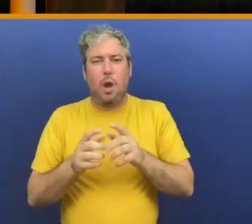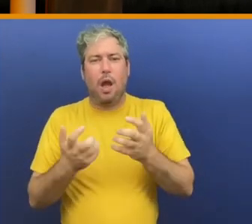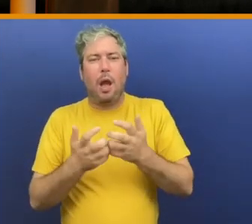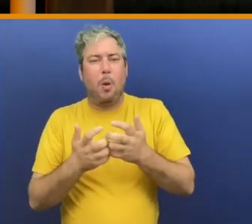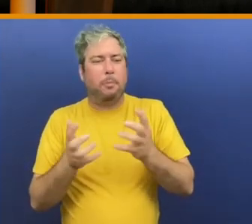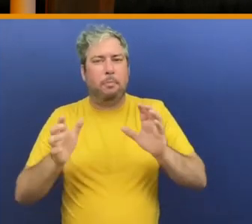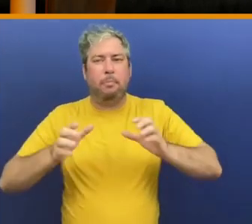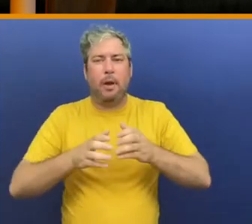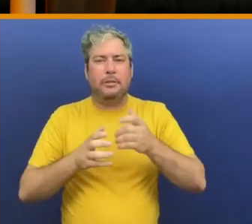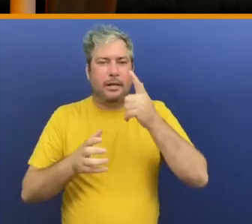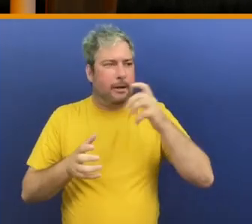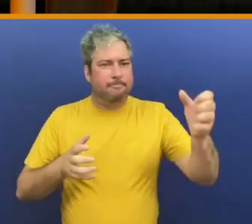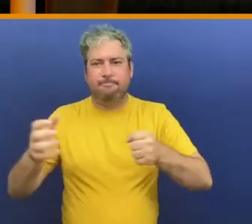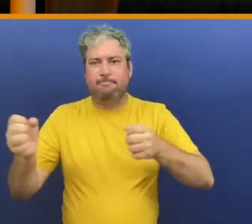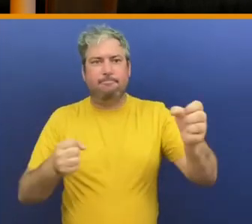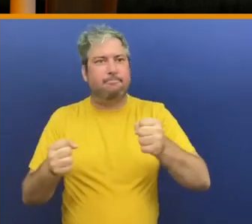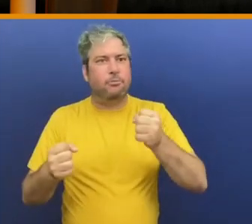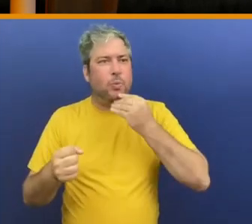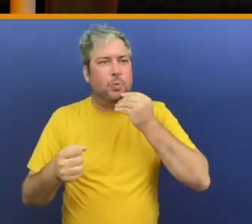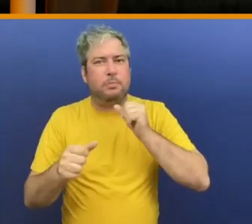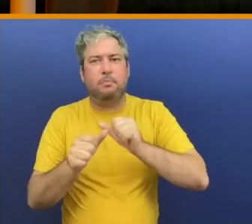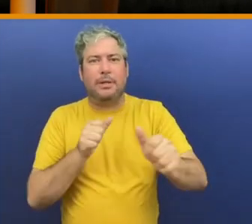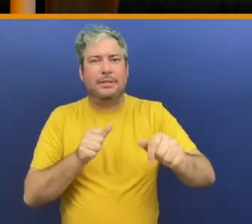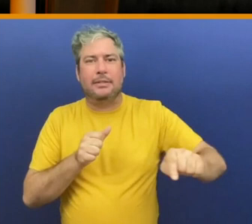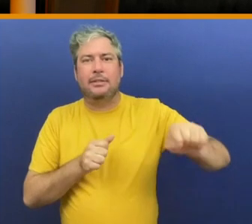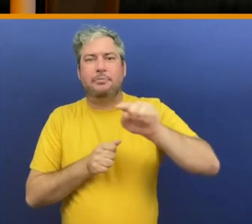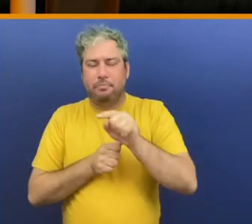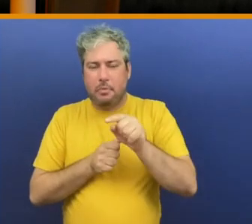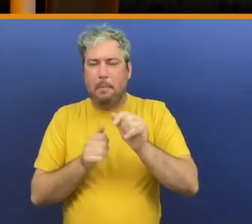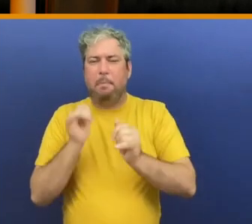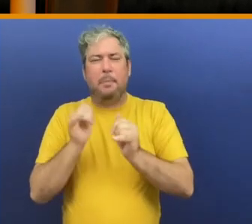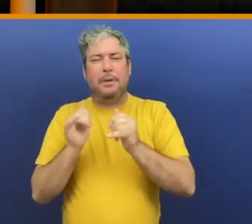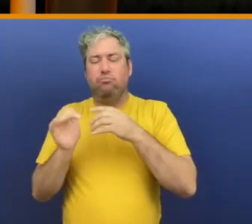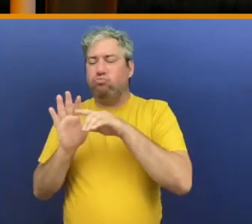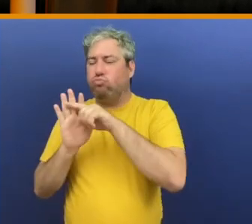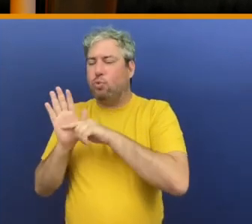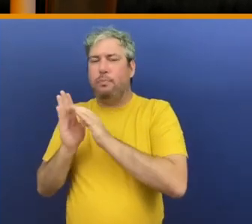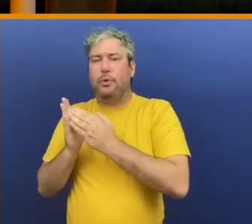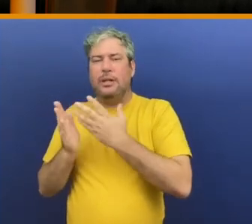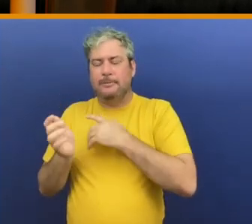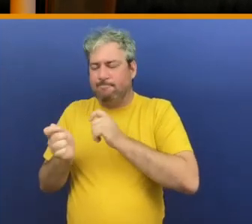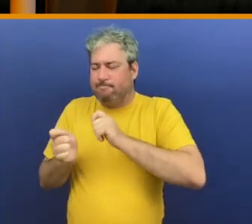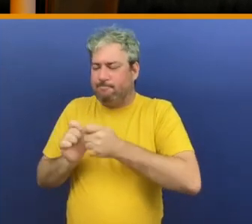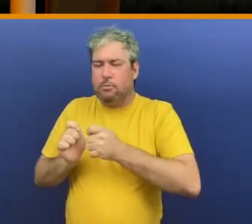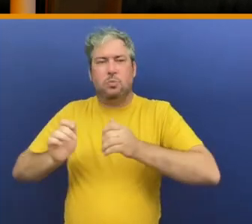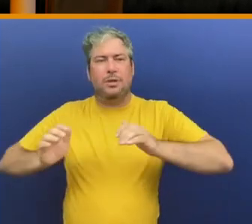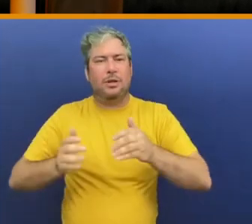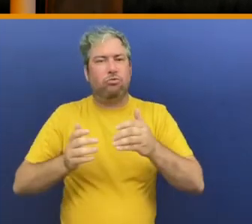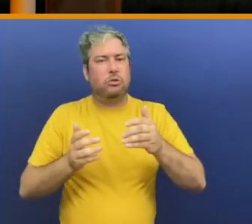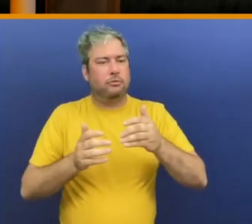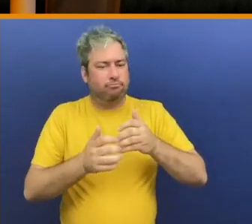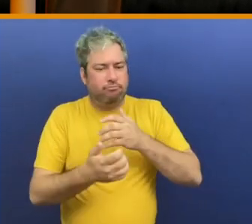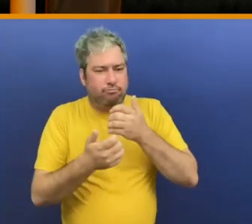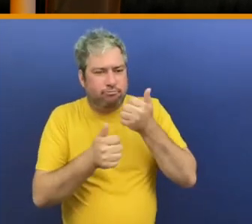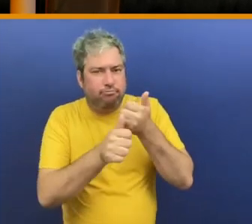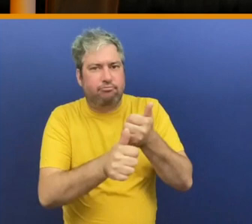to change the rule book to encourage, enable, and empower them, and if so, how we could make that happen.